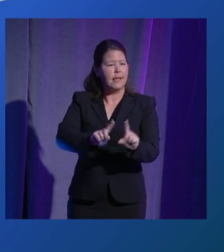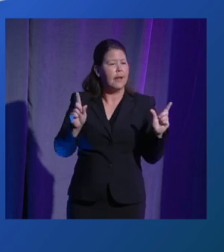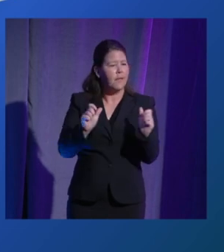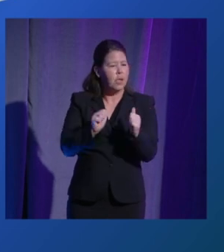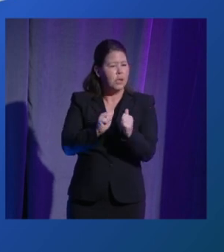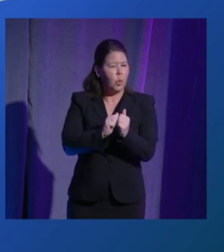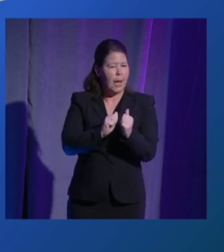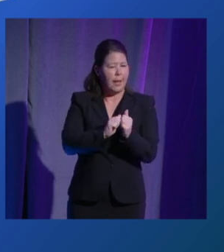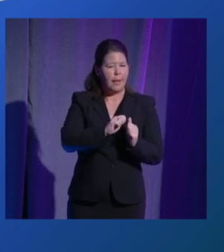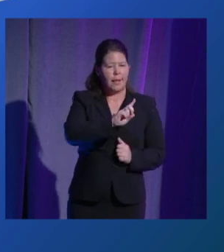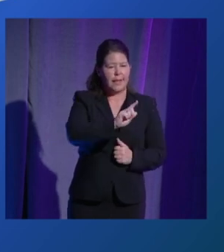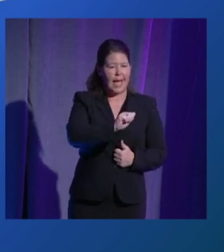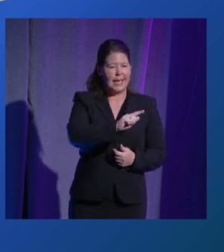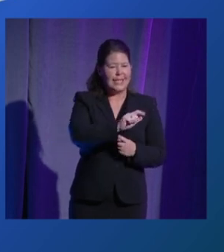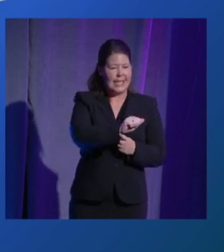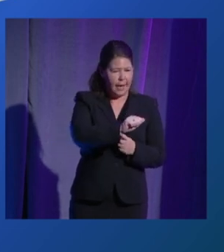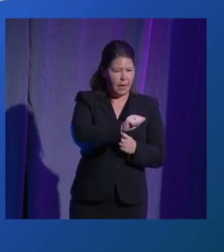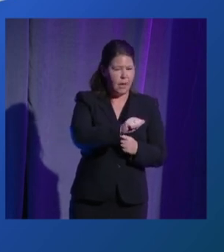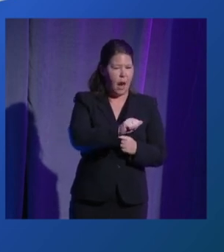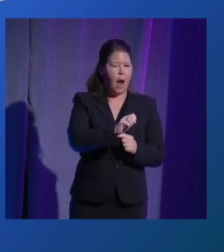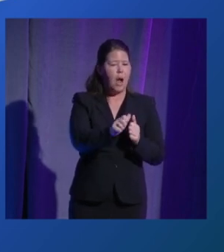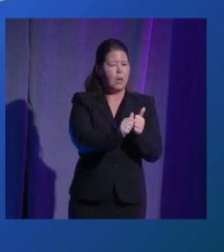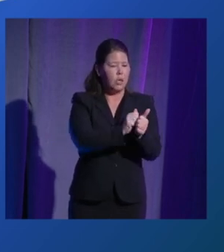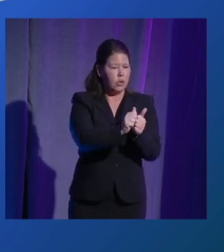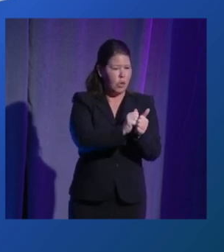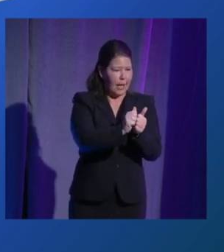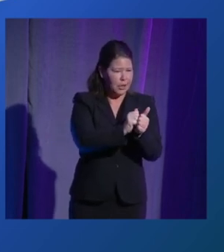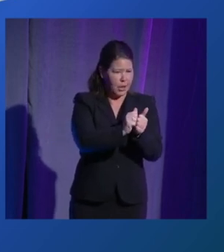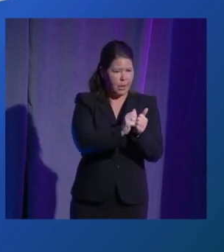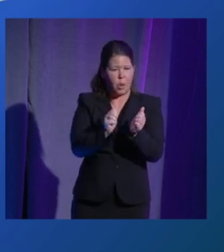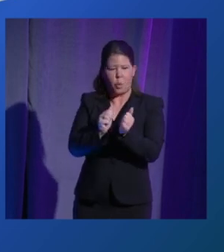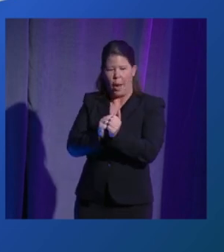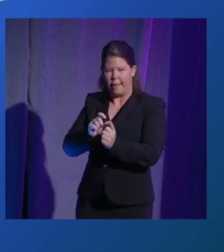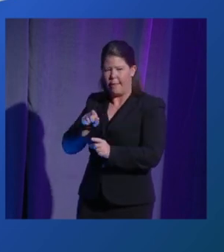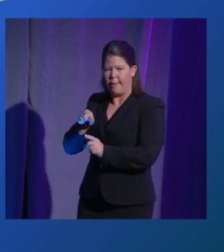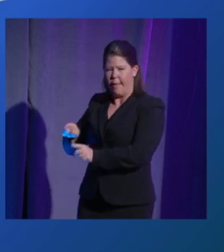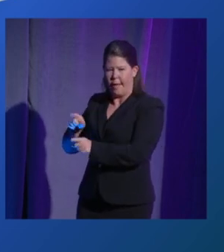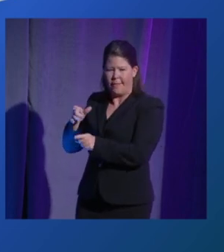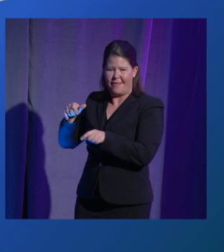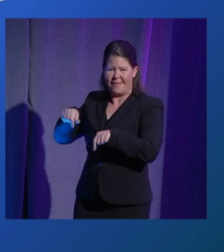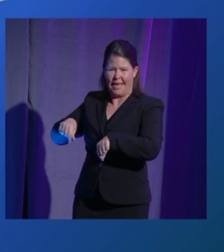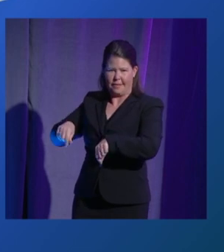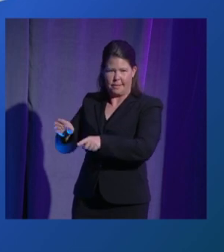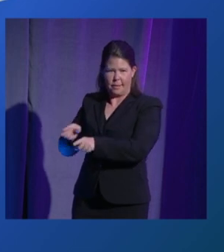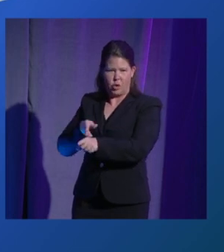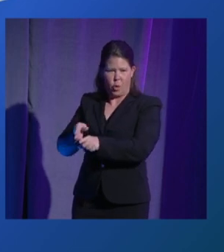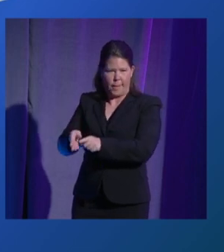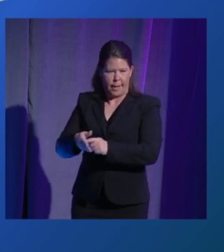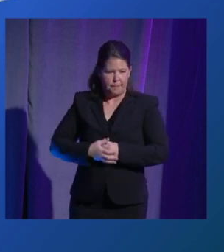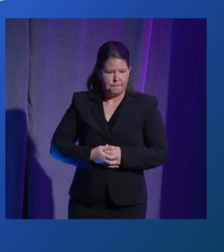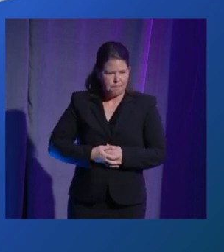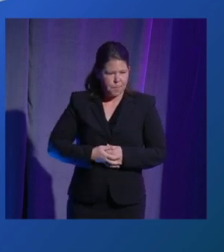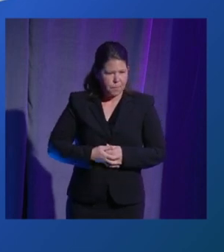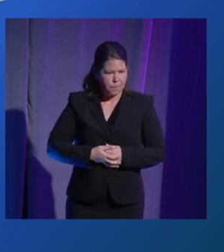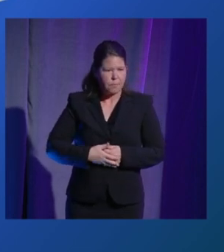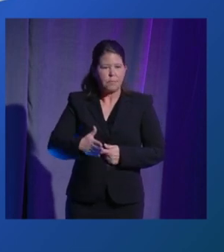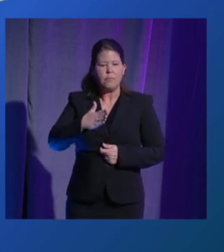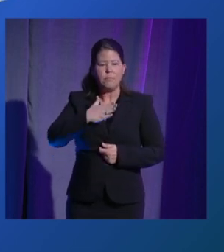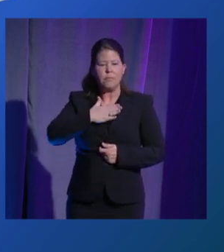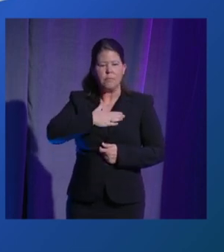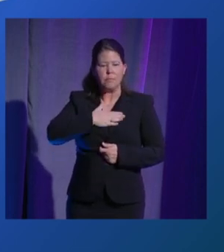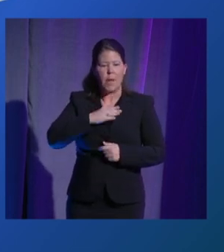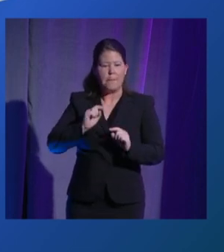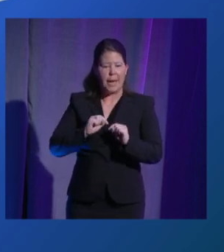decision making so a couple of examples that my team has worked on you know when you look around you know the frequence